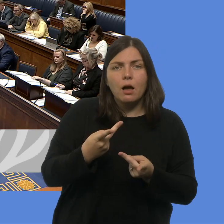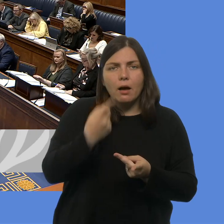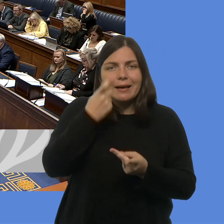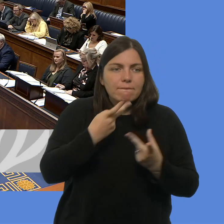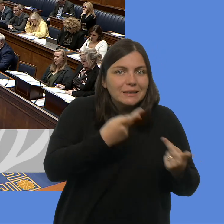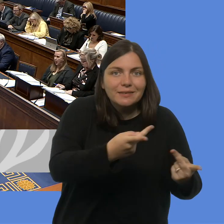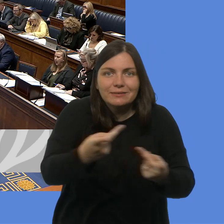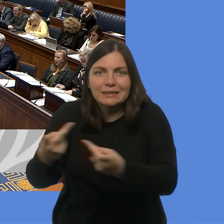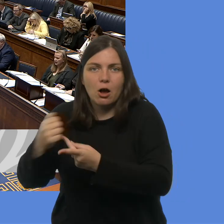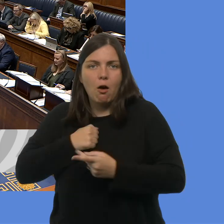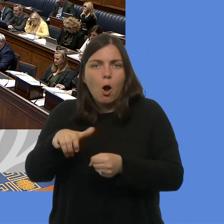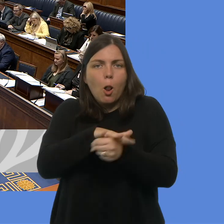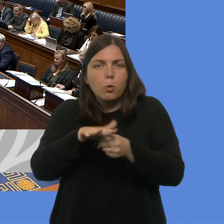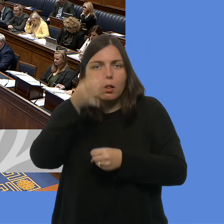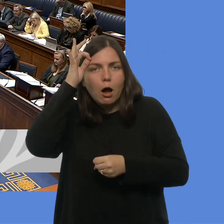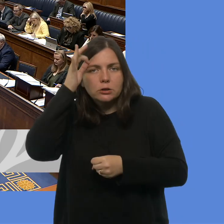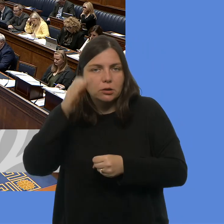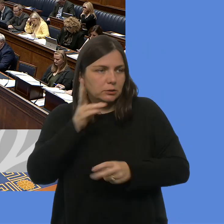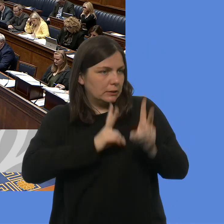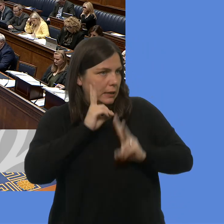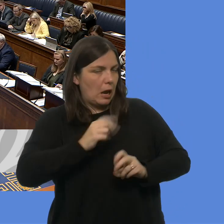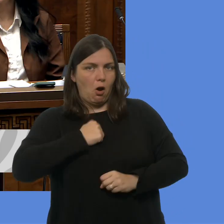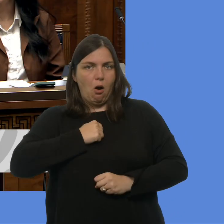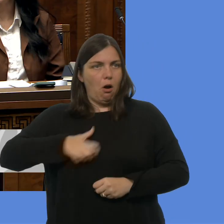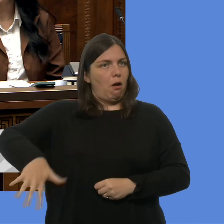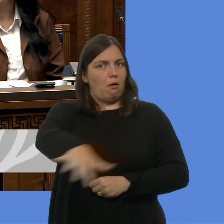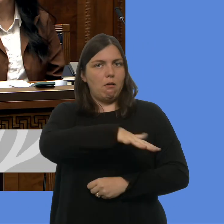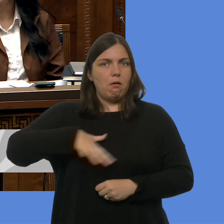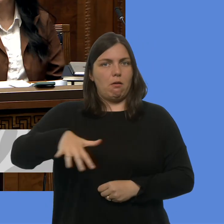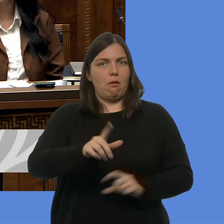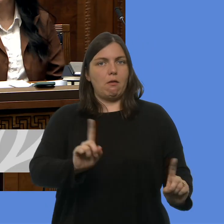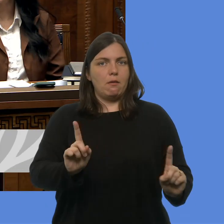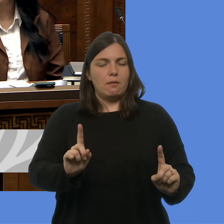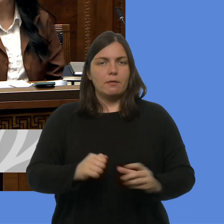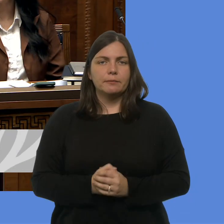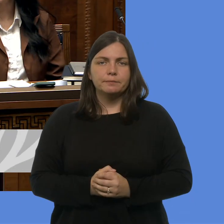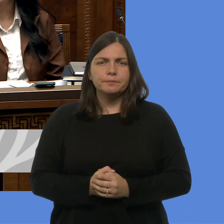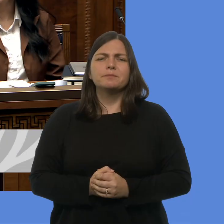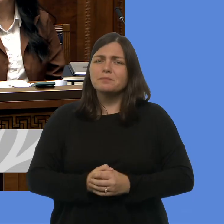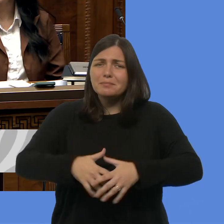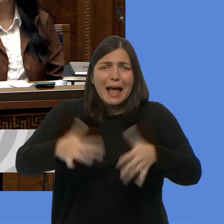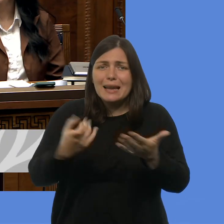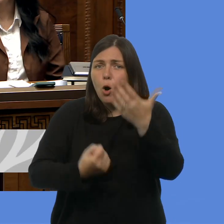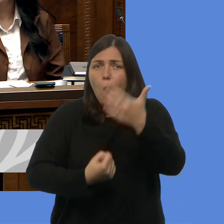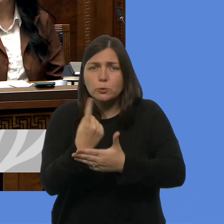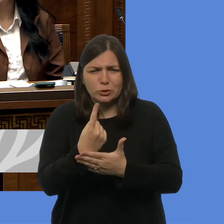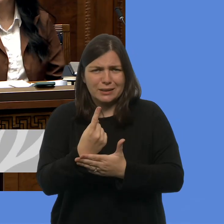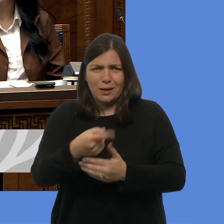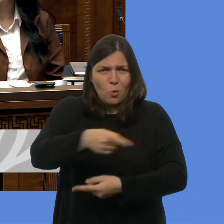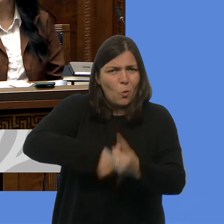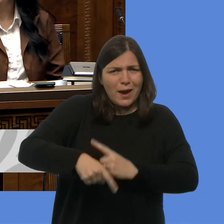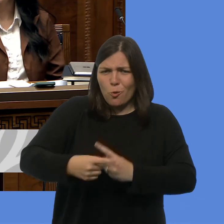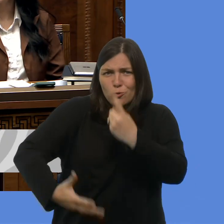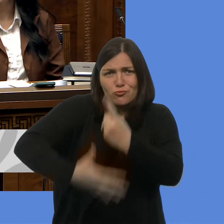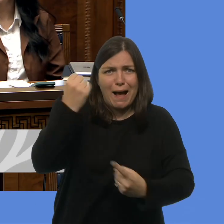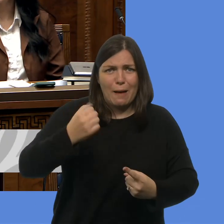tourism offering and opportunities for investment at first hand. We continue to show, or take every opportunity to show, that we are open to partnerships